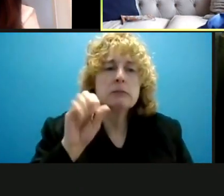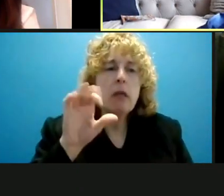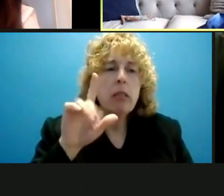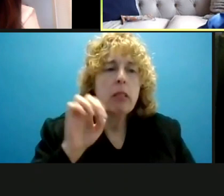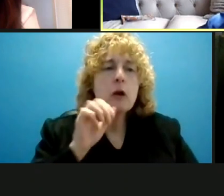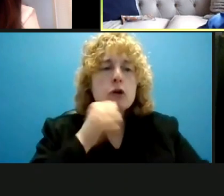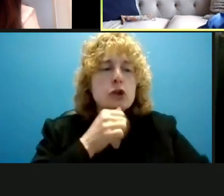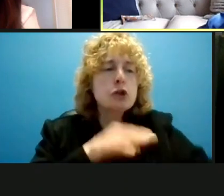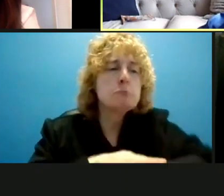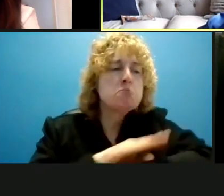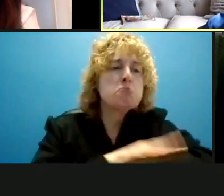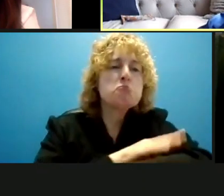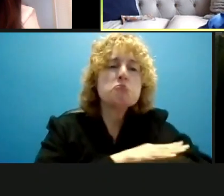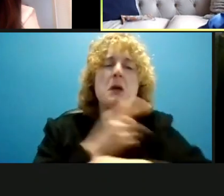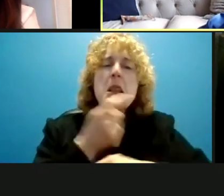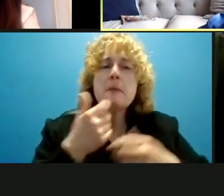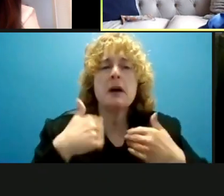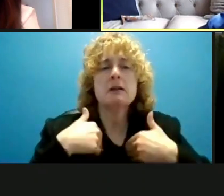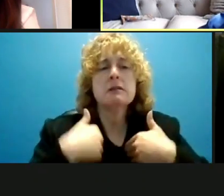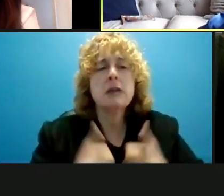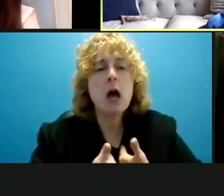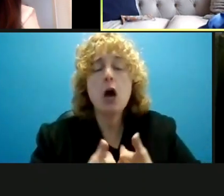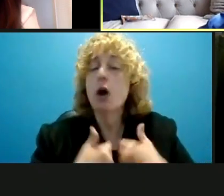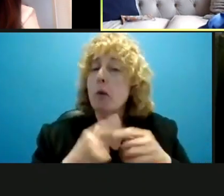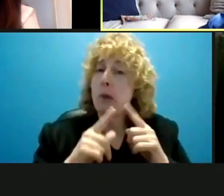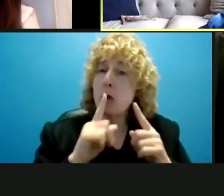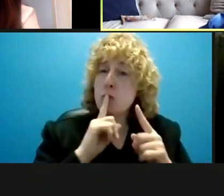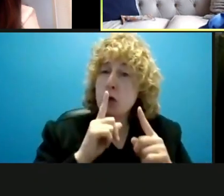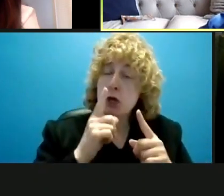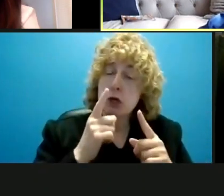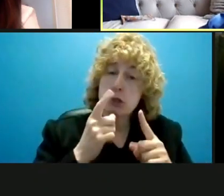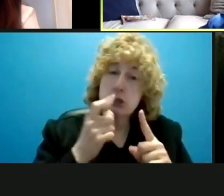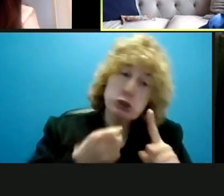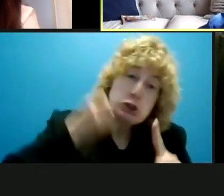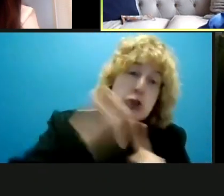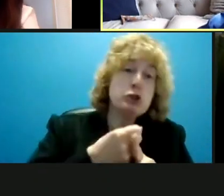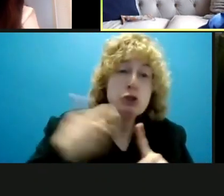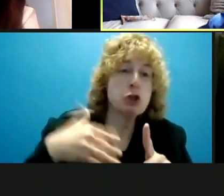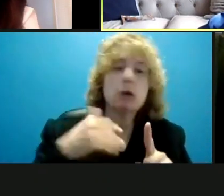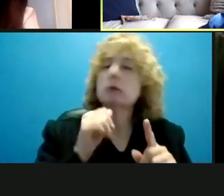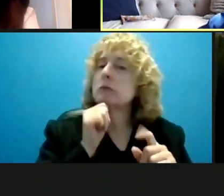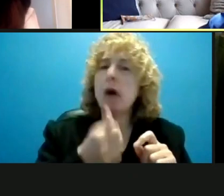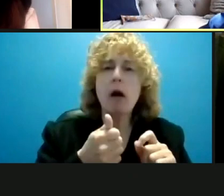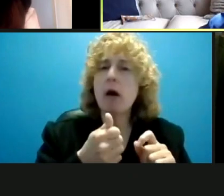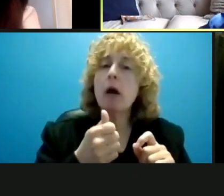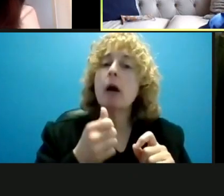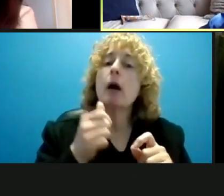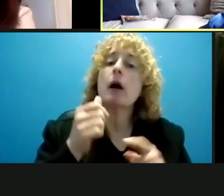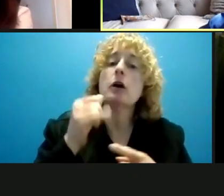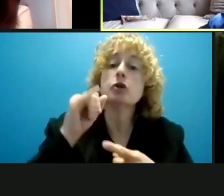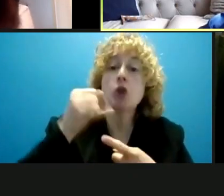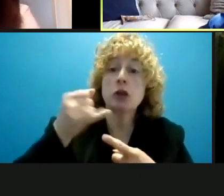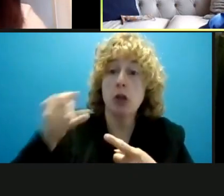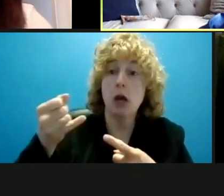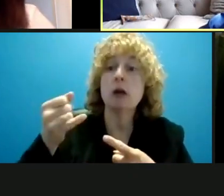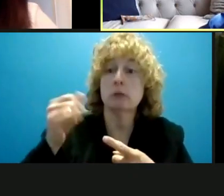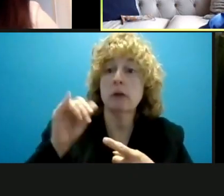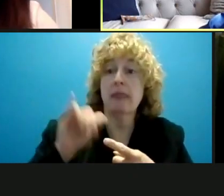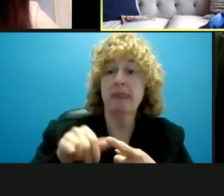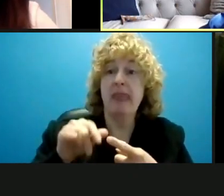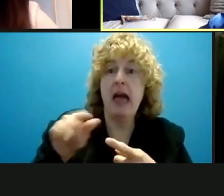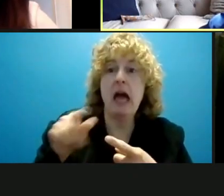impact on people's health. Now, with the Johnson & Johnson, Janssen COVID vaccine, that's the one that was associated